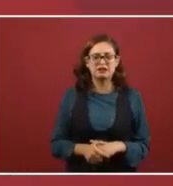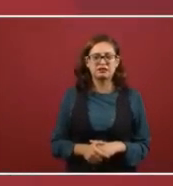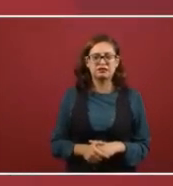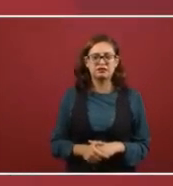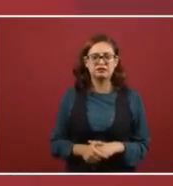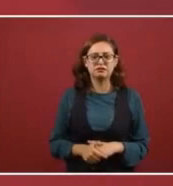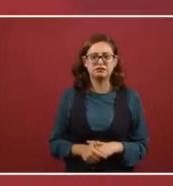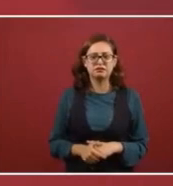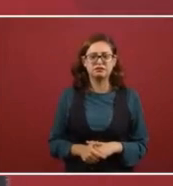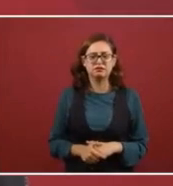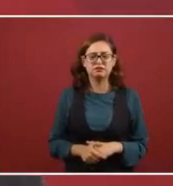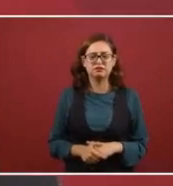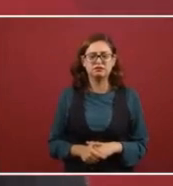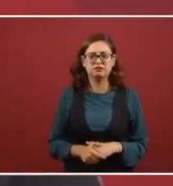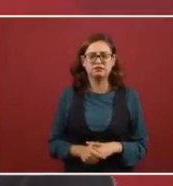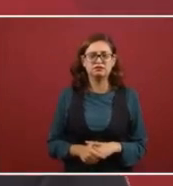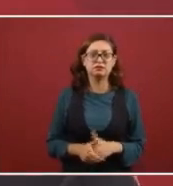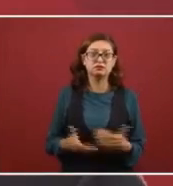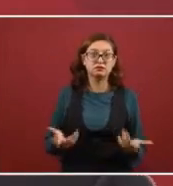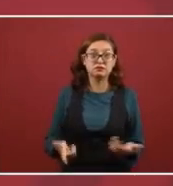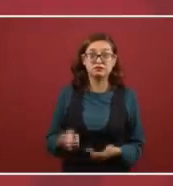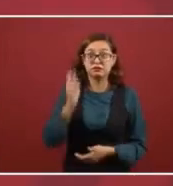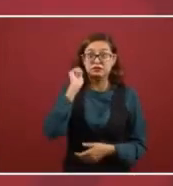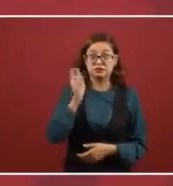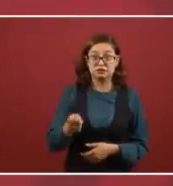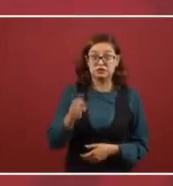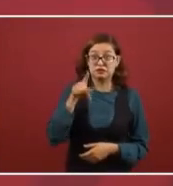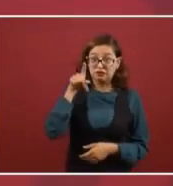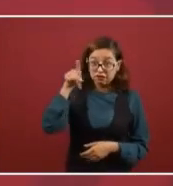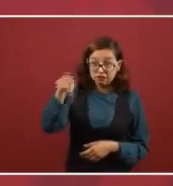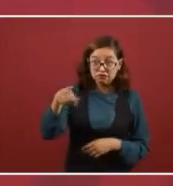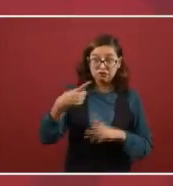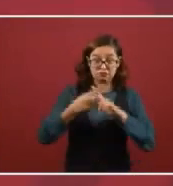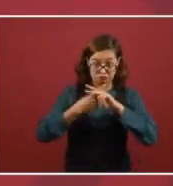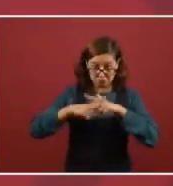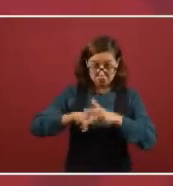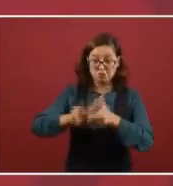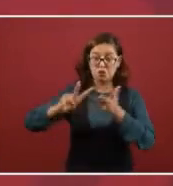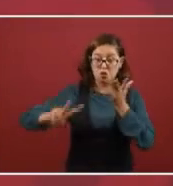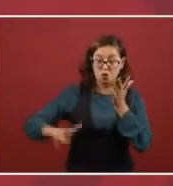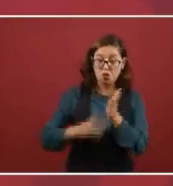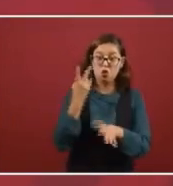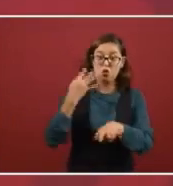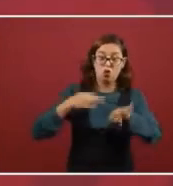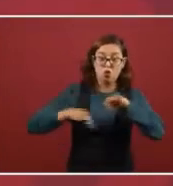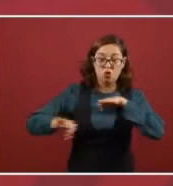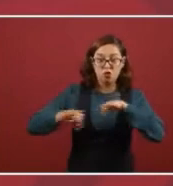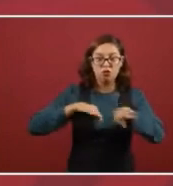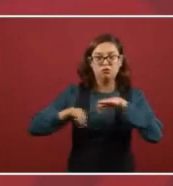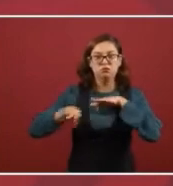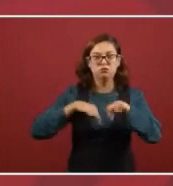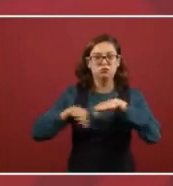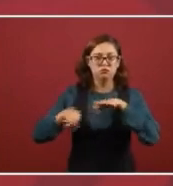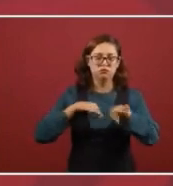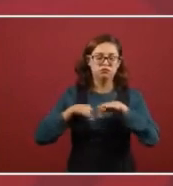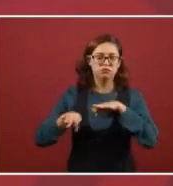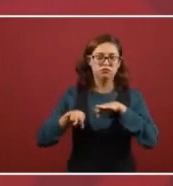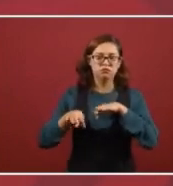which means in the case of reinitiating jobs, in the case of